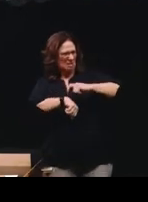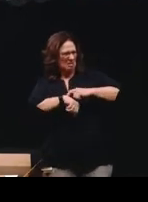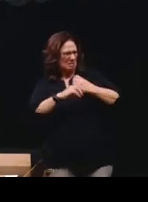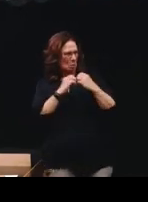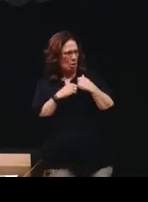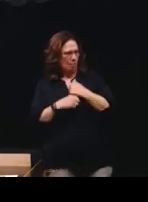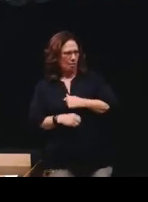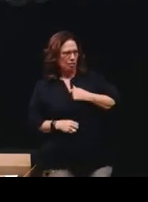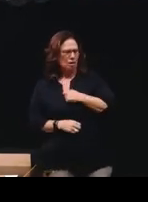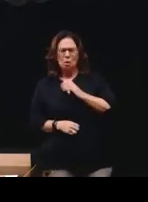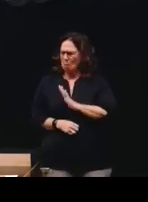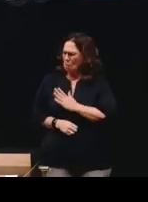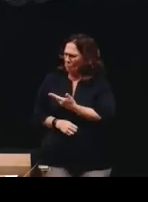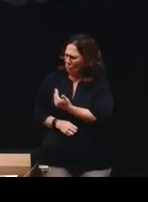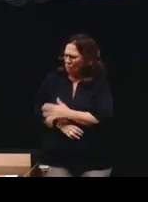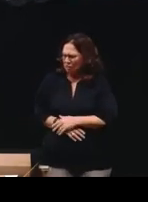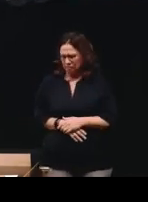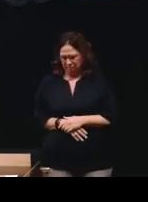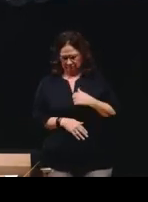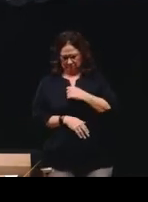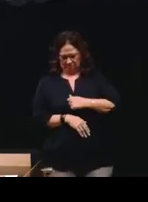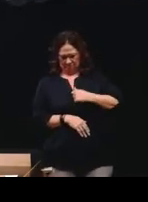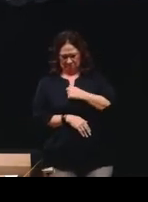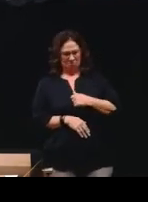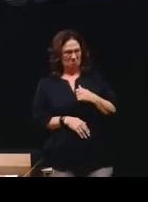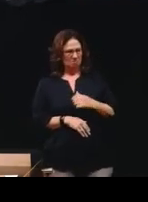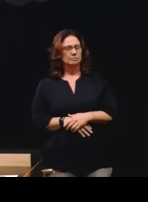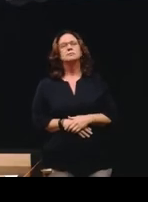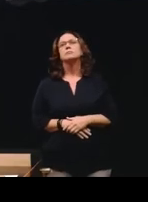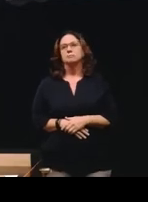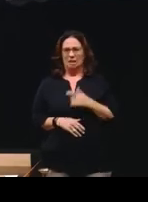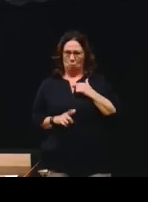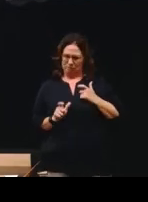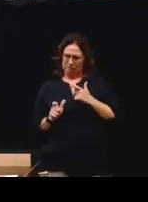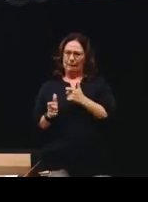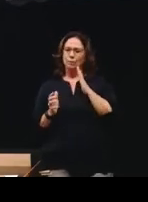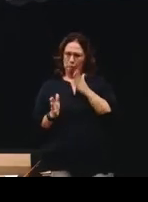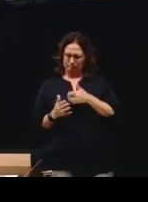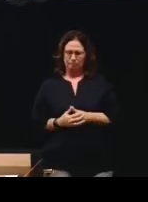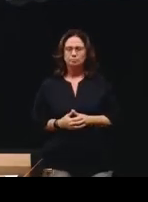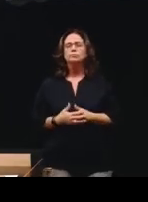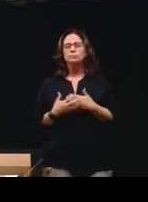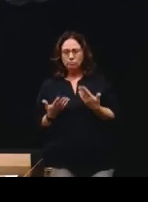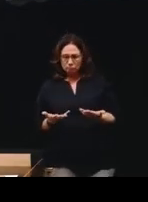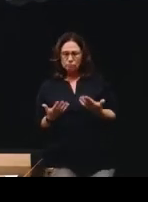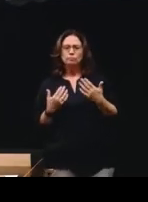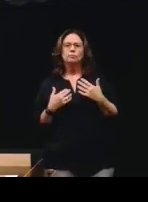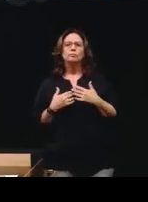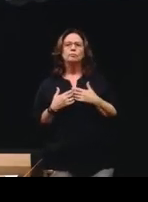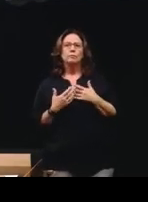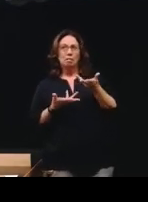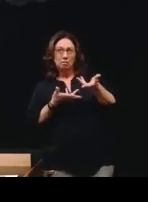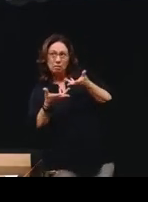apologies. No, absolutely. With the introductions, but I'll speed up. So with that said, if you haven't